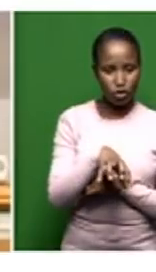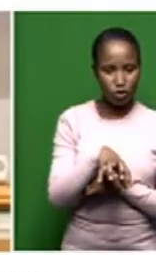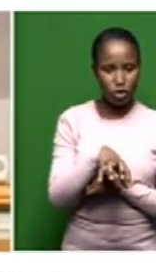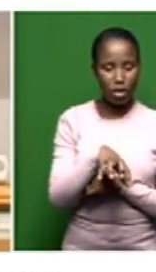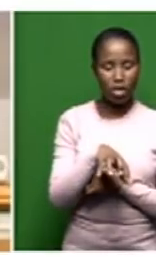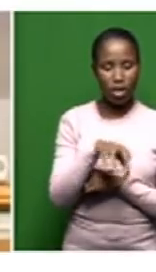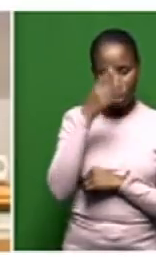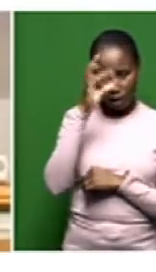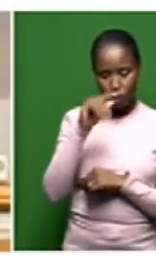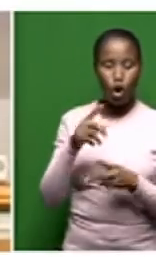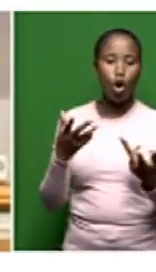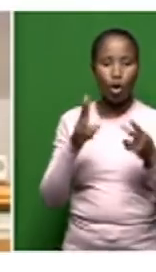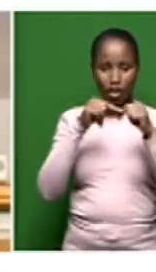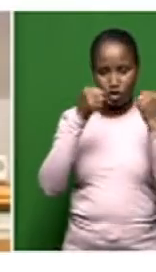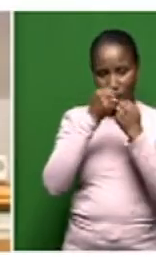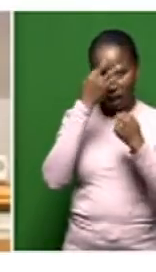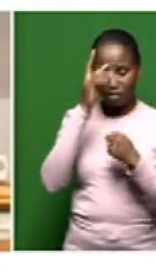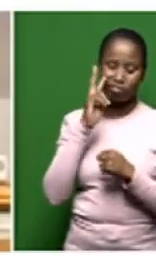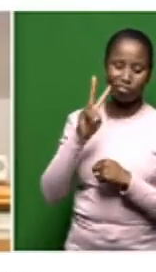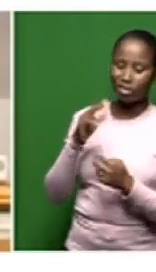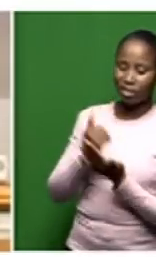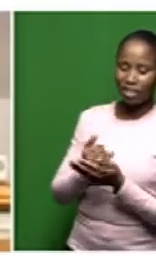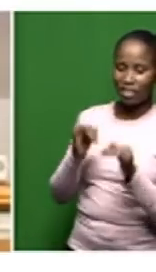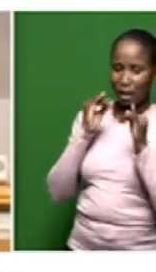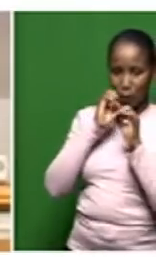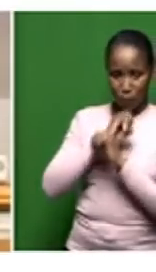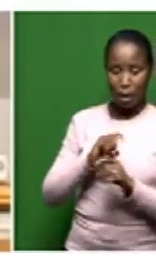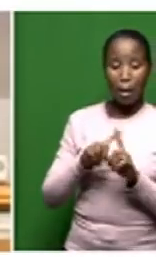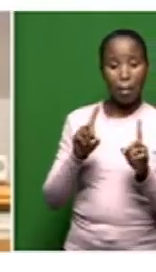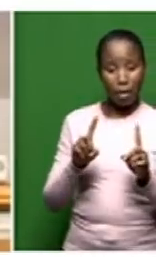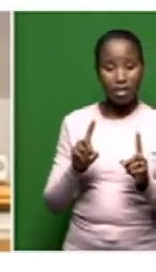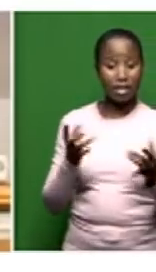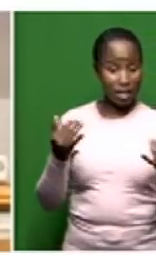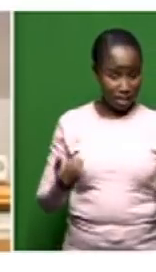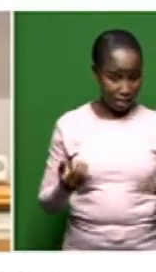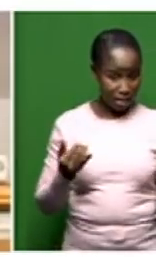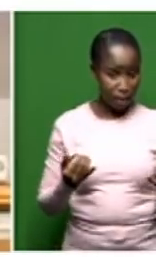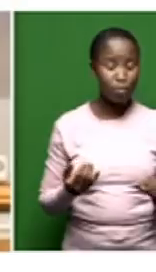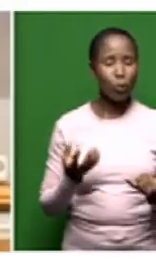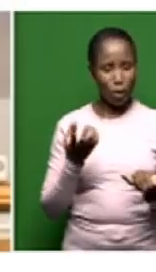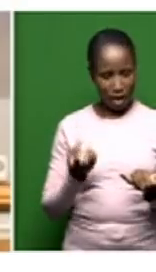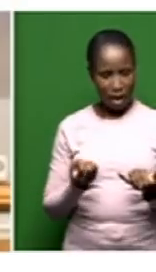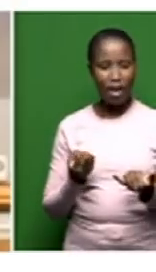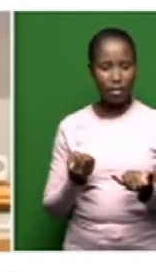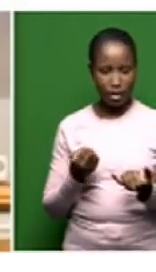national government may not take this seriously. But I think in reality, there's a lot of room for maneuver.